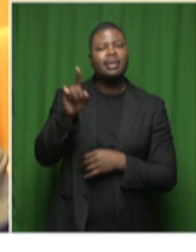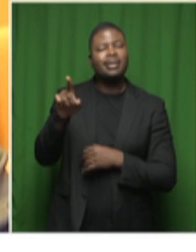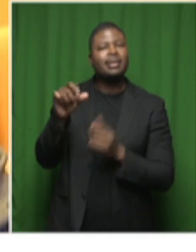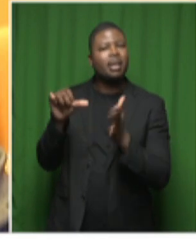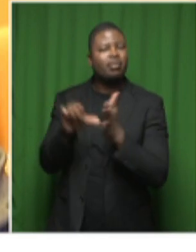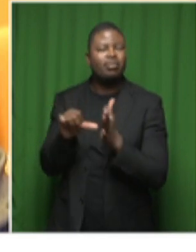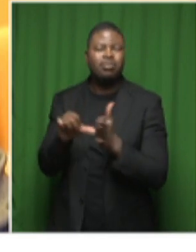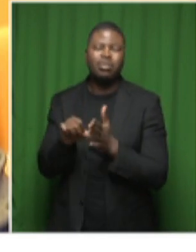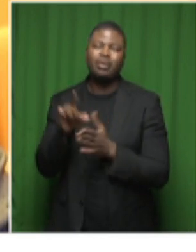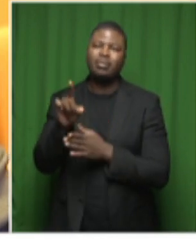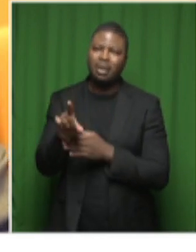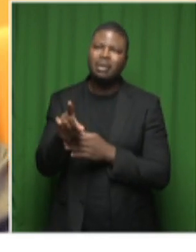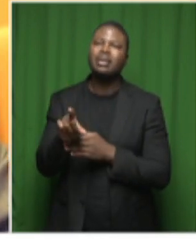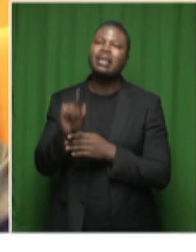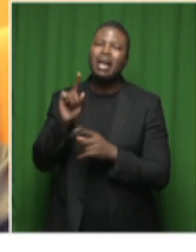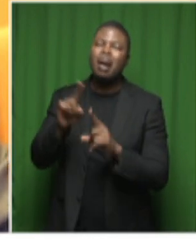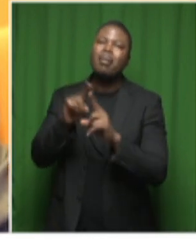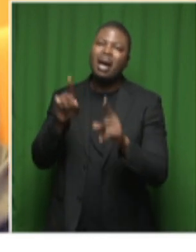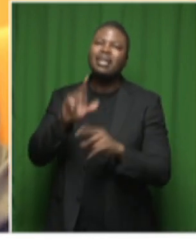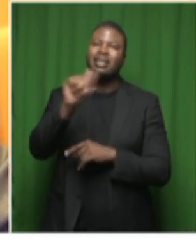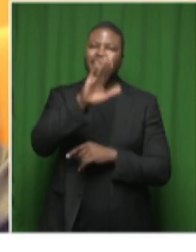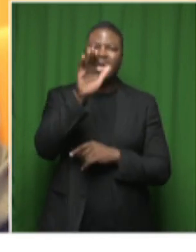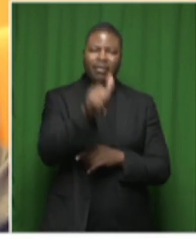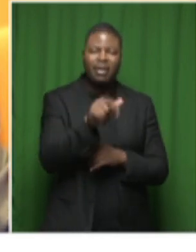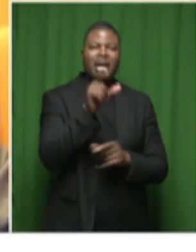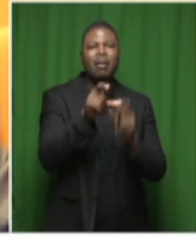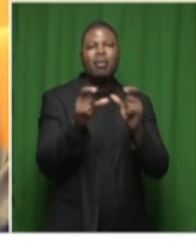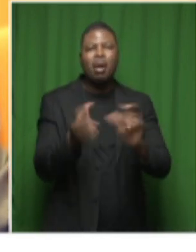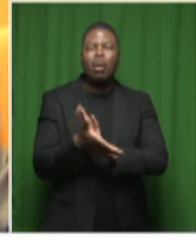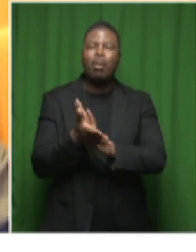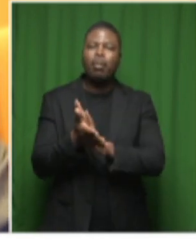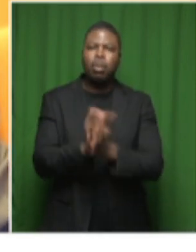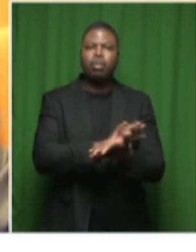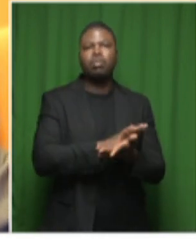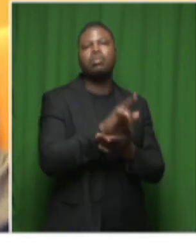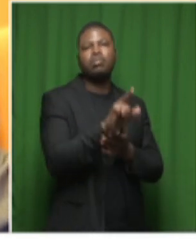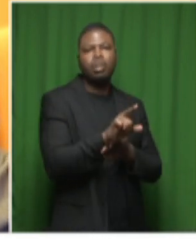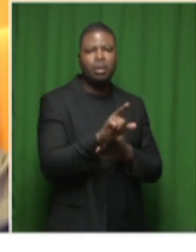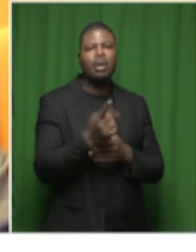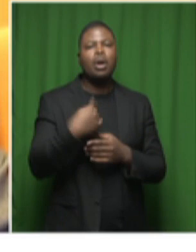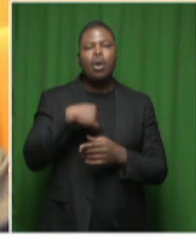incredible crisis in this country. And we cannot afford not to have all these